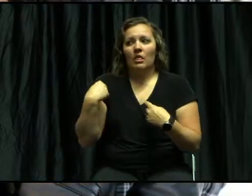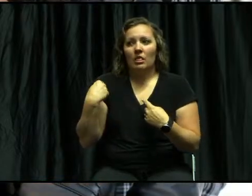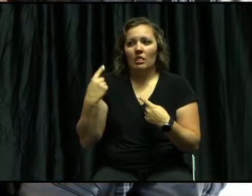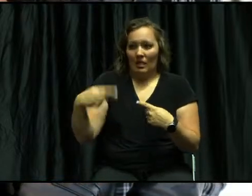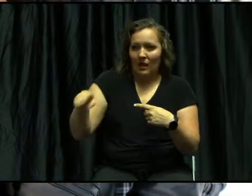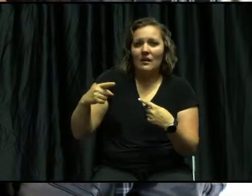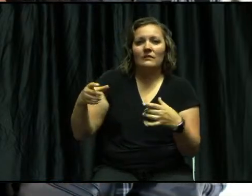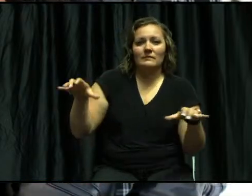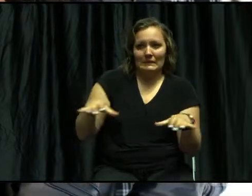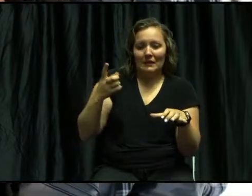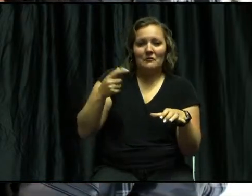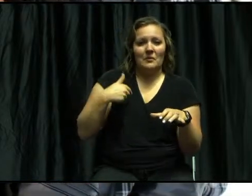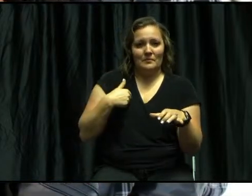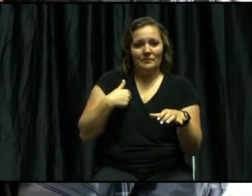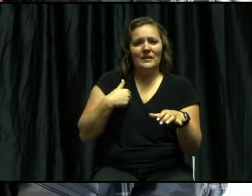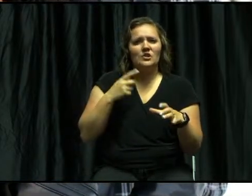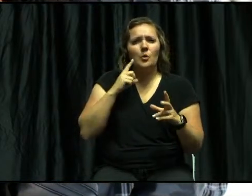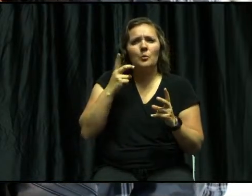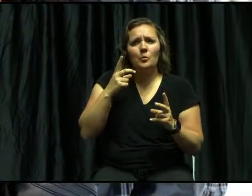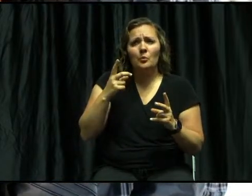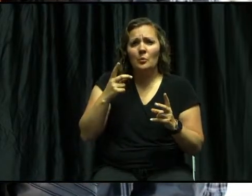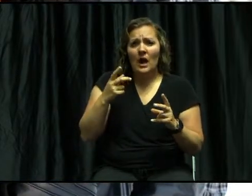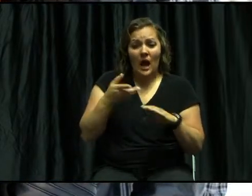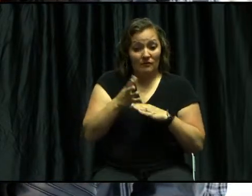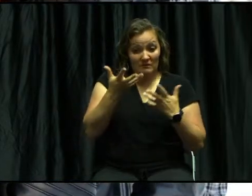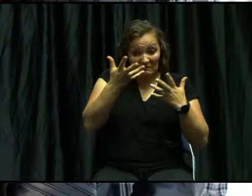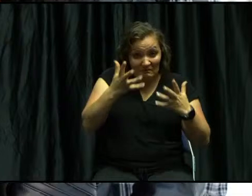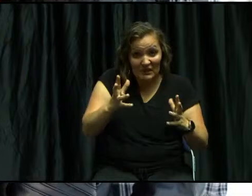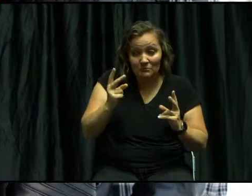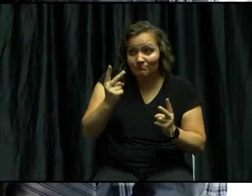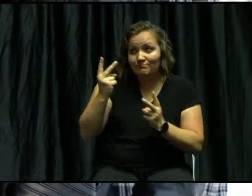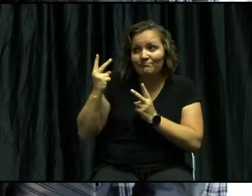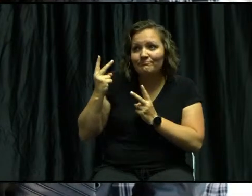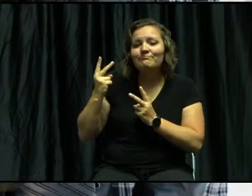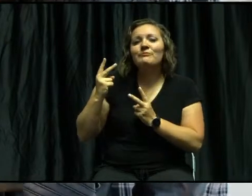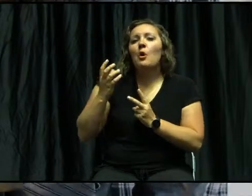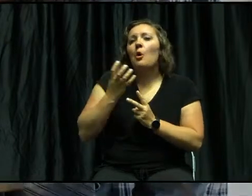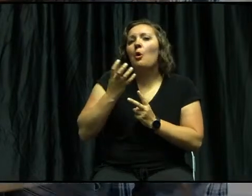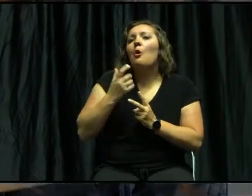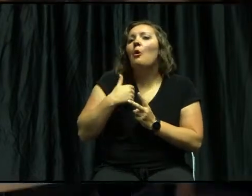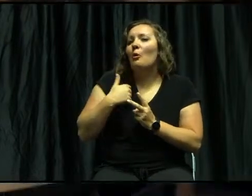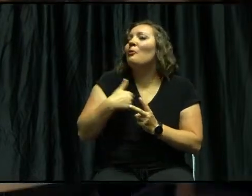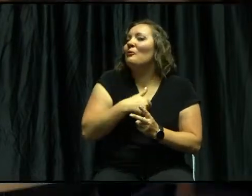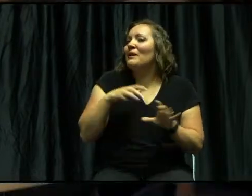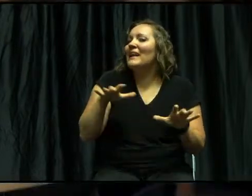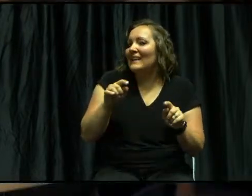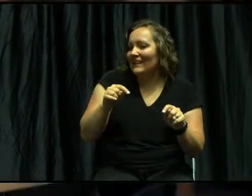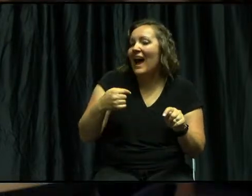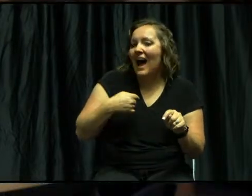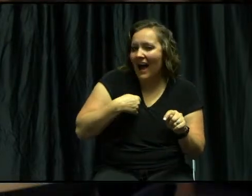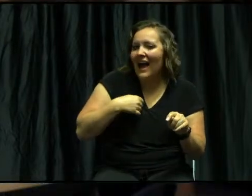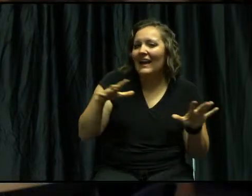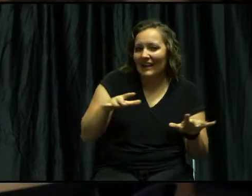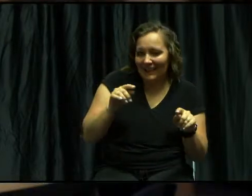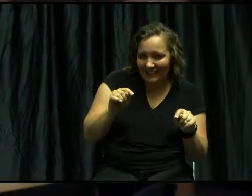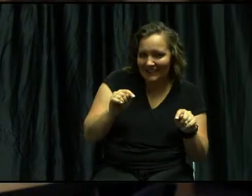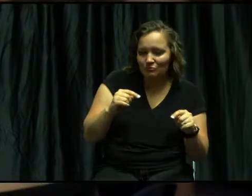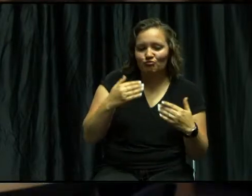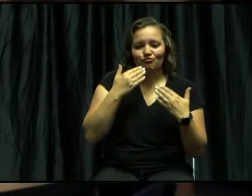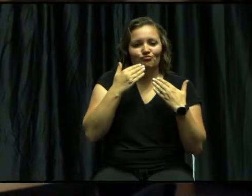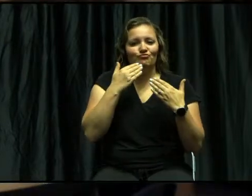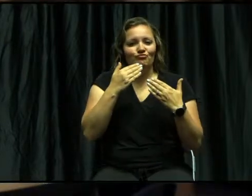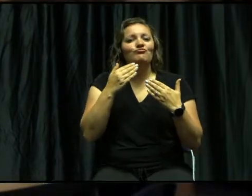Above all, I mean, we can look back now and say that we did it, I did it, and I'm very